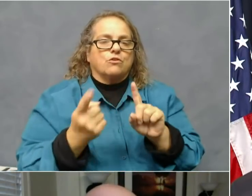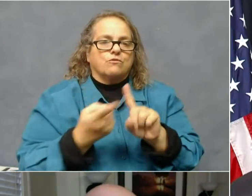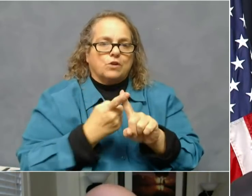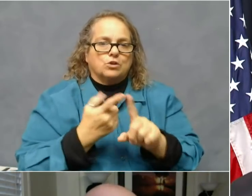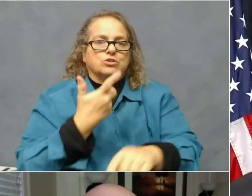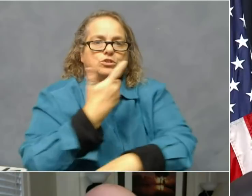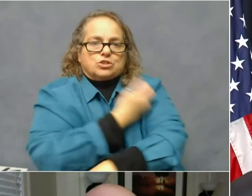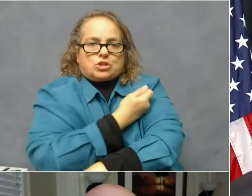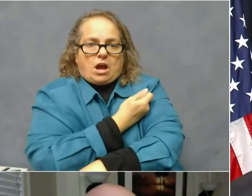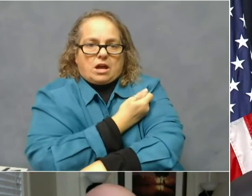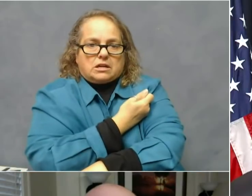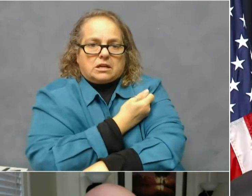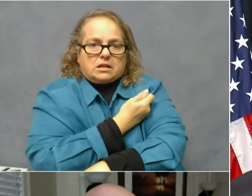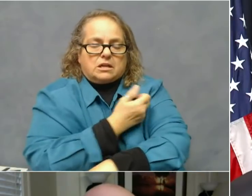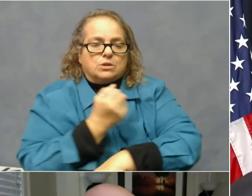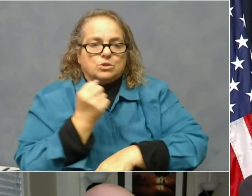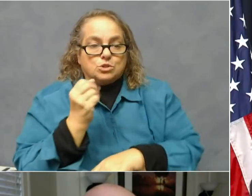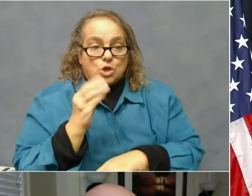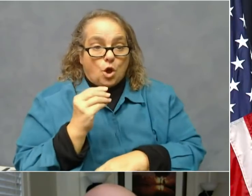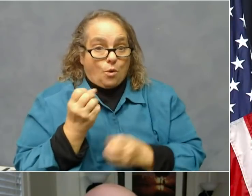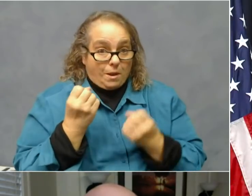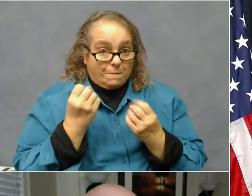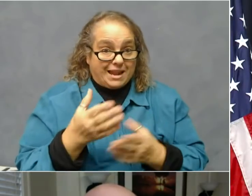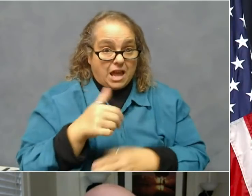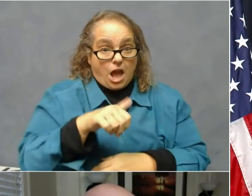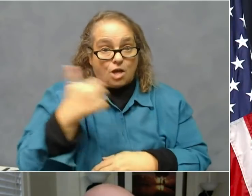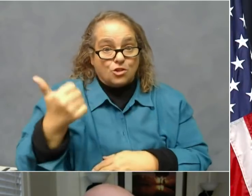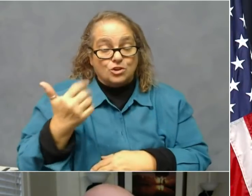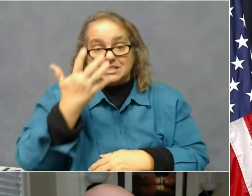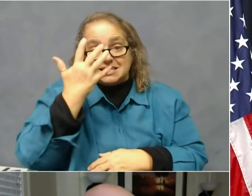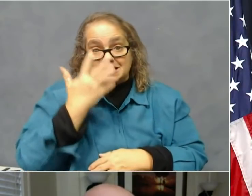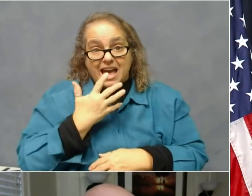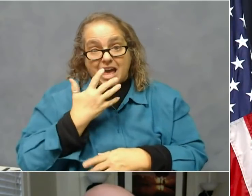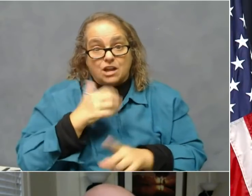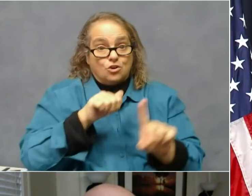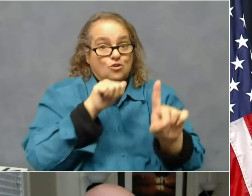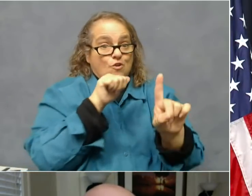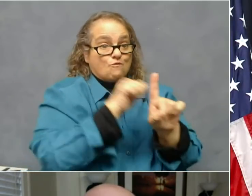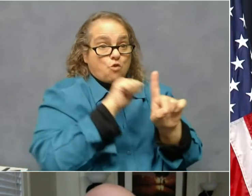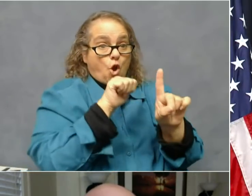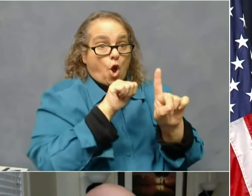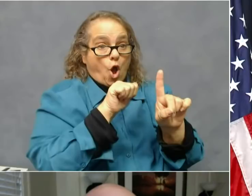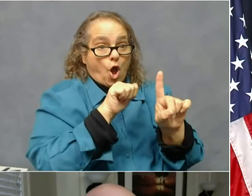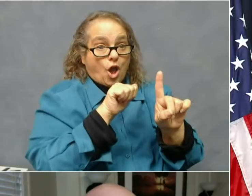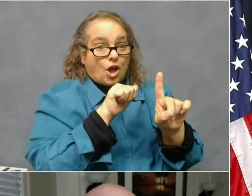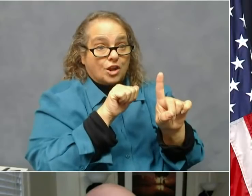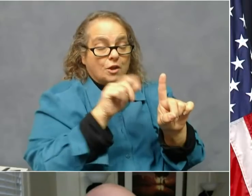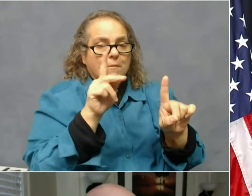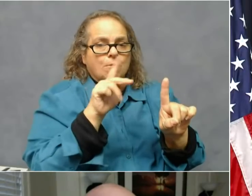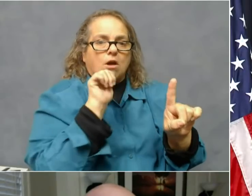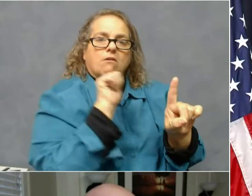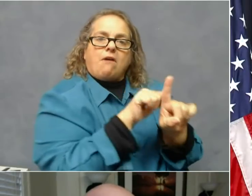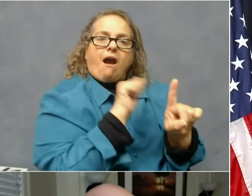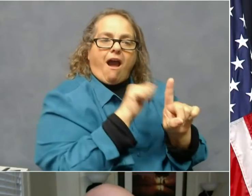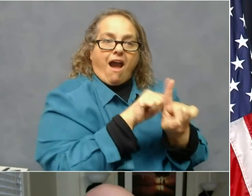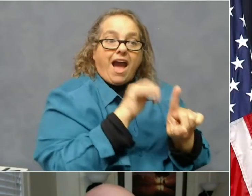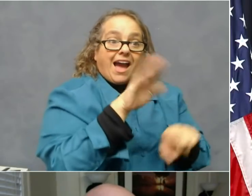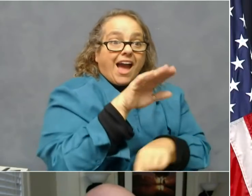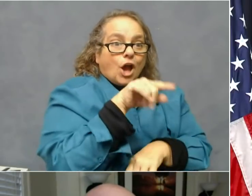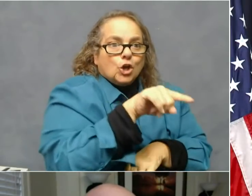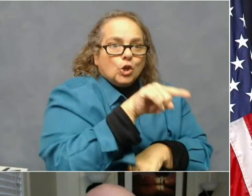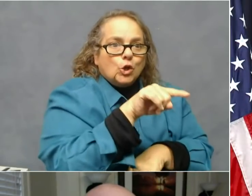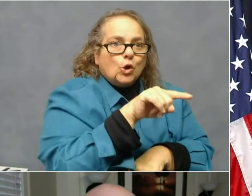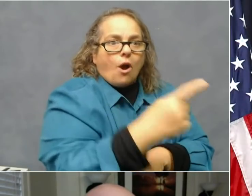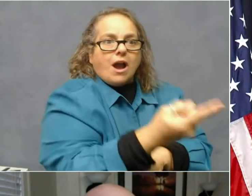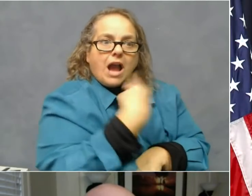vaccines. So like many other sad and tragic fraud attempts, people try to scam folks at times of distress.